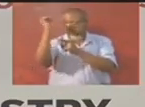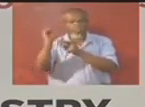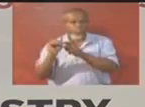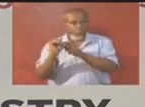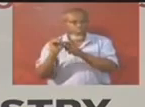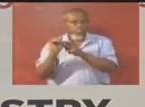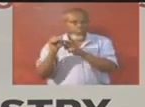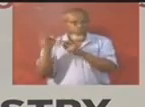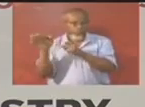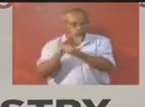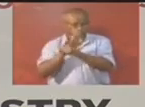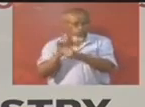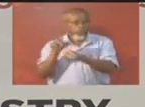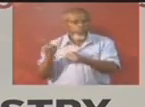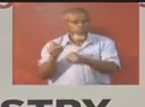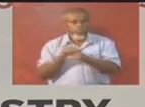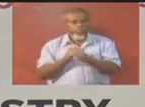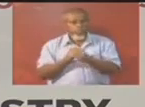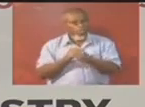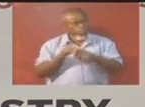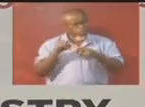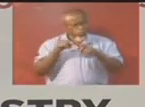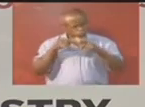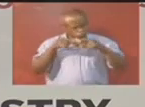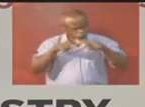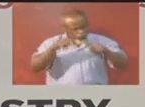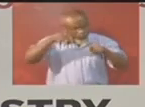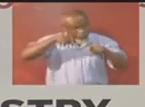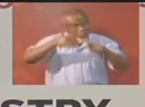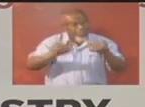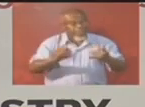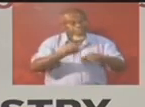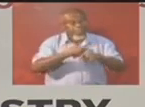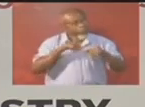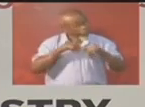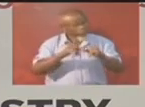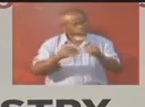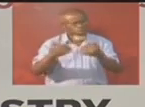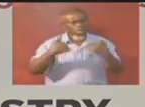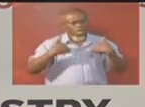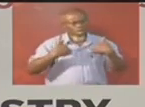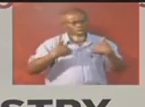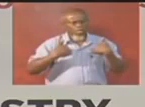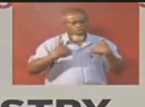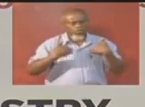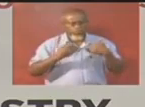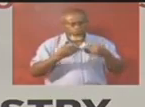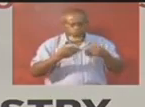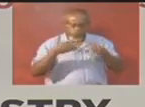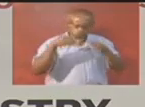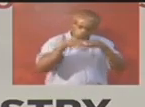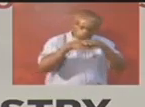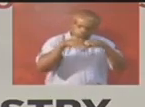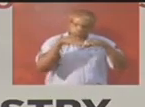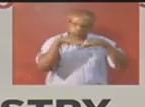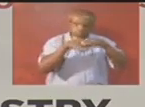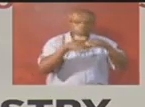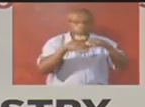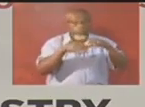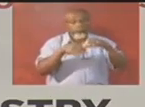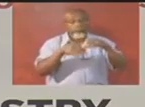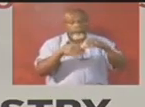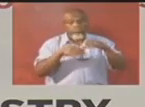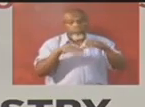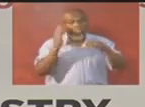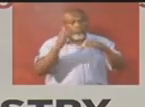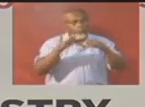imperative to note that during the day we continue to have admissions, discharges and transfers through these units, so the